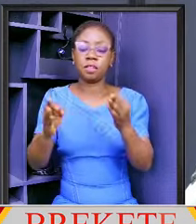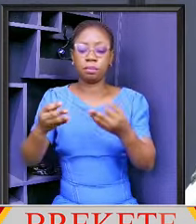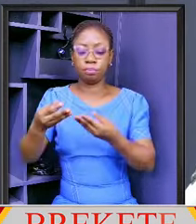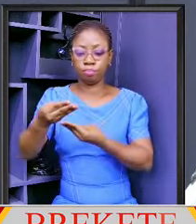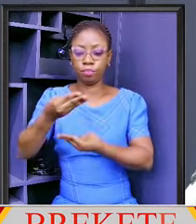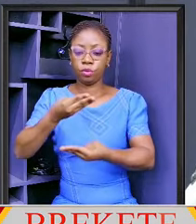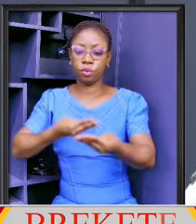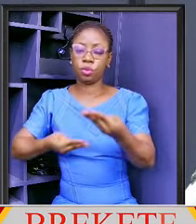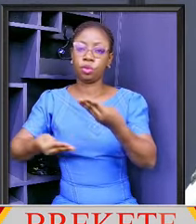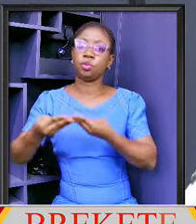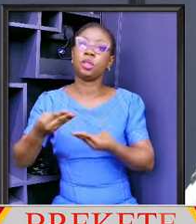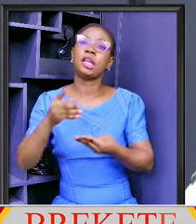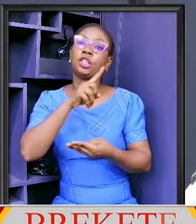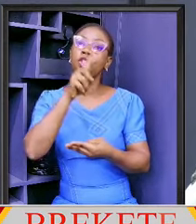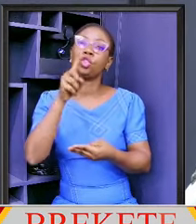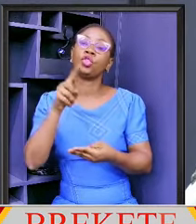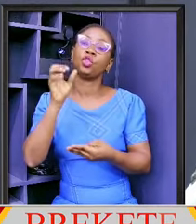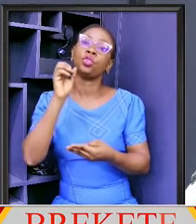country?